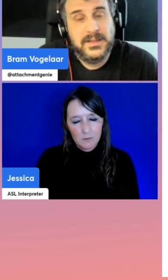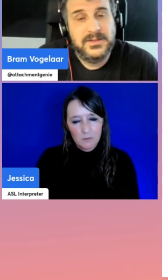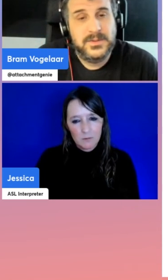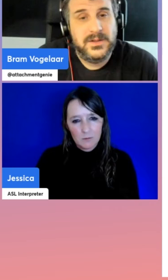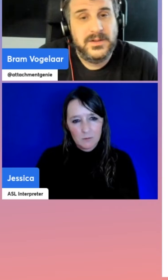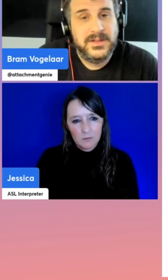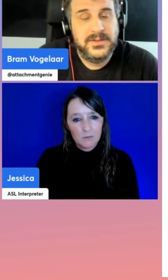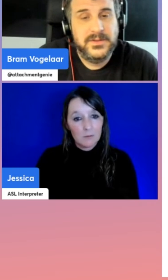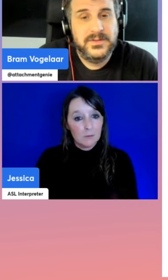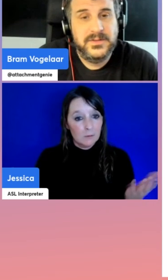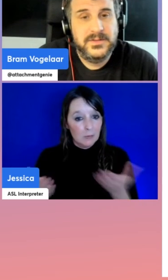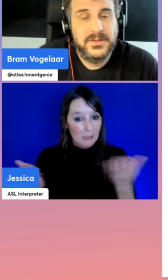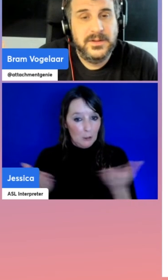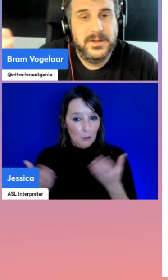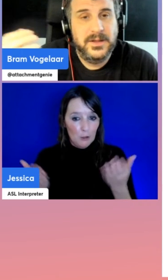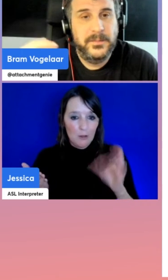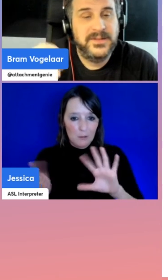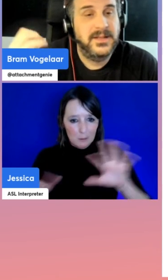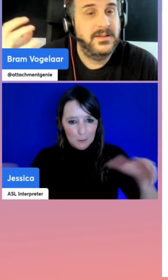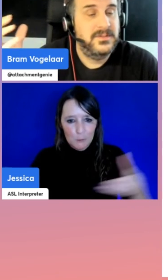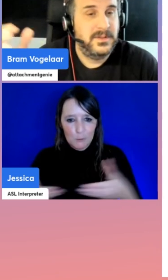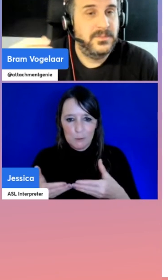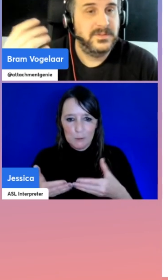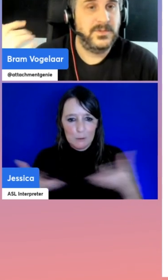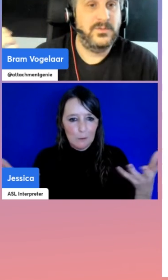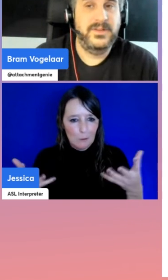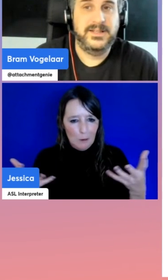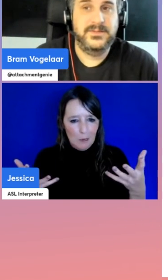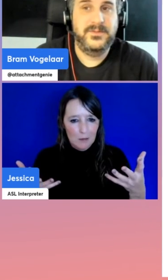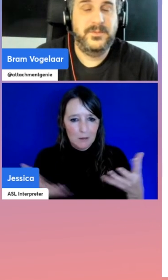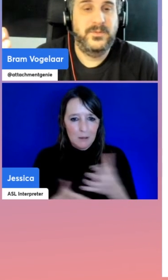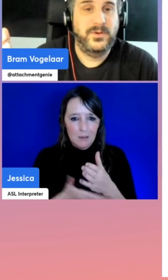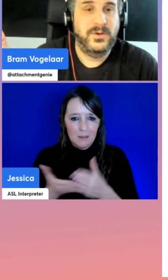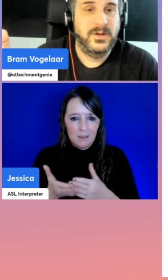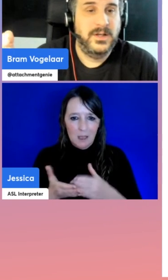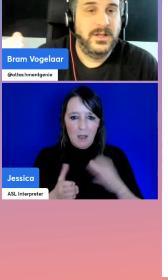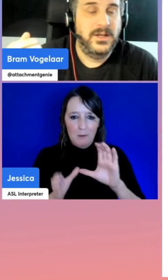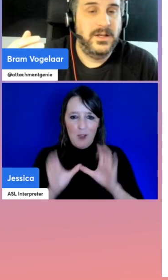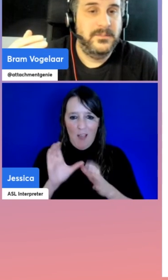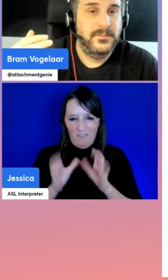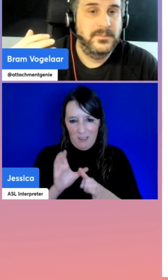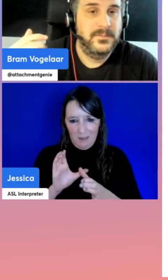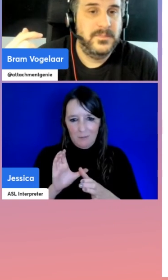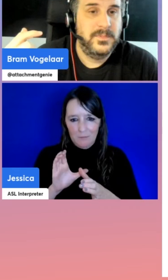So here's where I'm going to introduce basically some config for